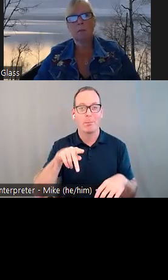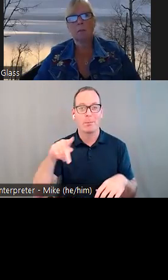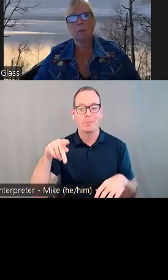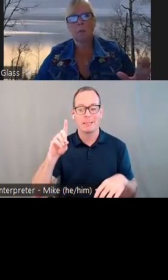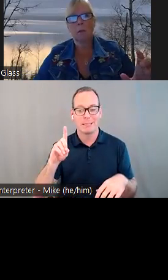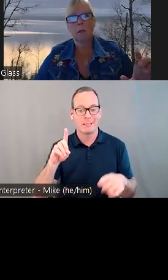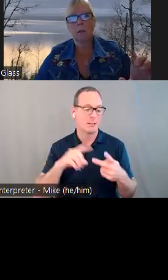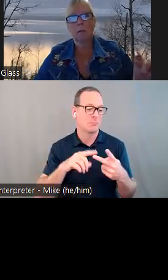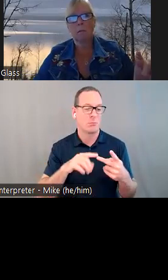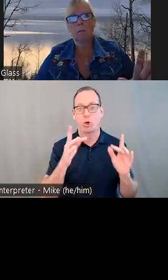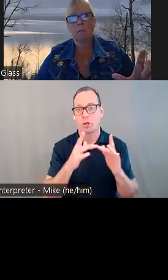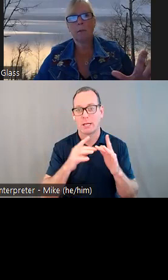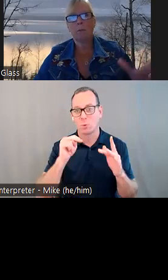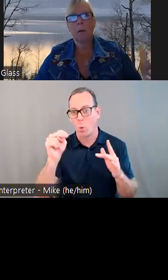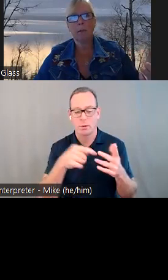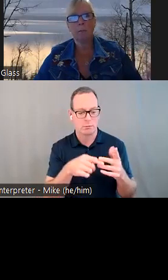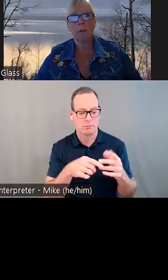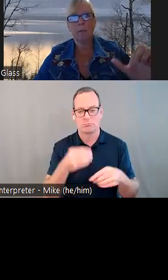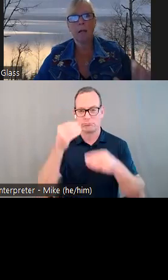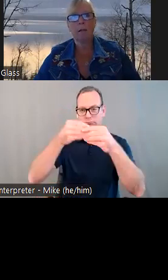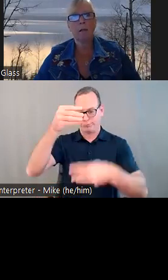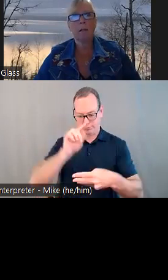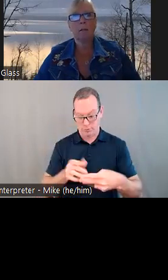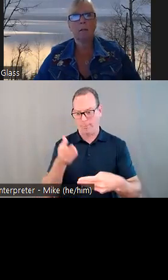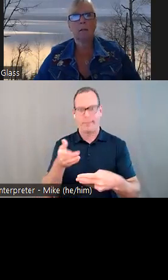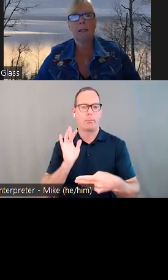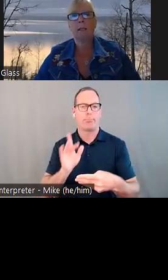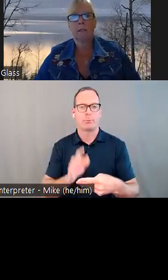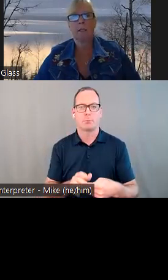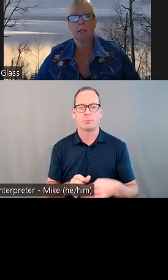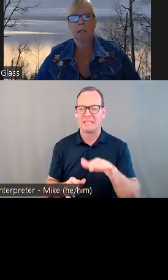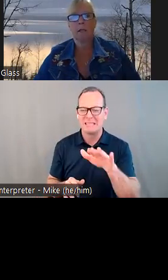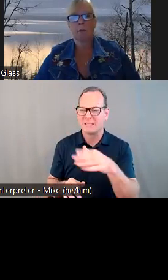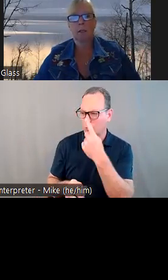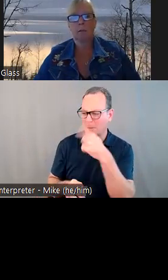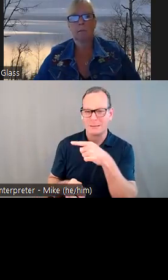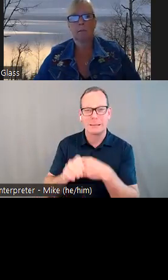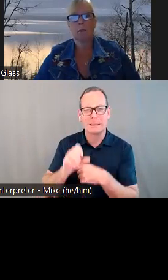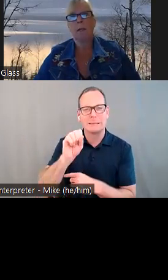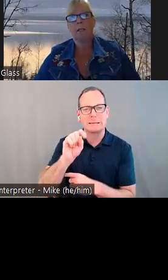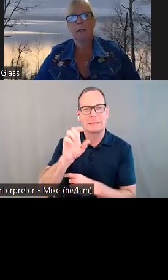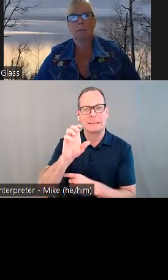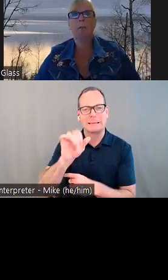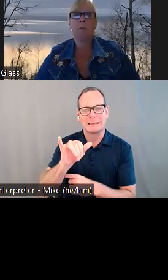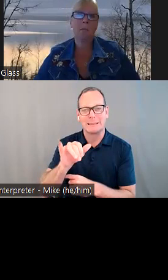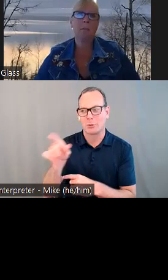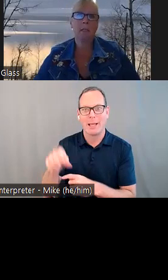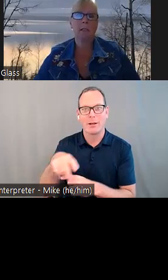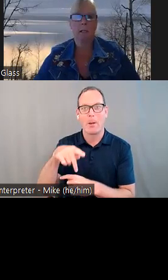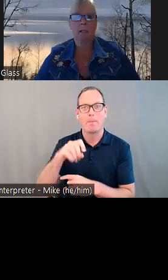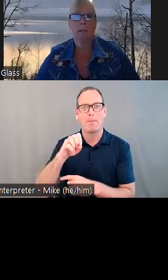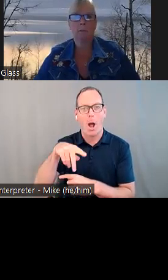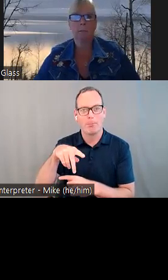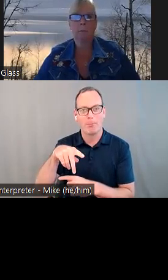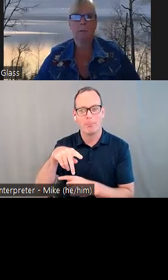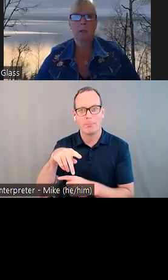Stacy can probably just pop that link into the chat as well. No pun intended. Pop the pop-up PD link